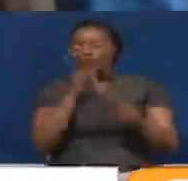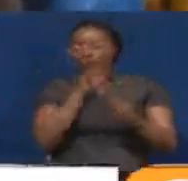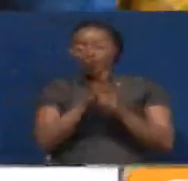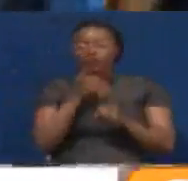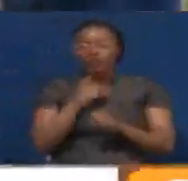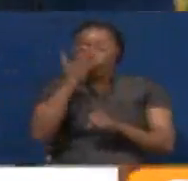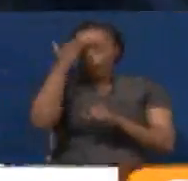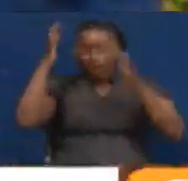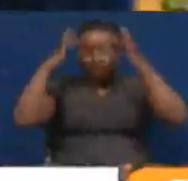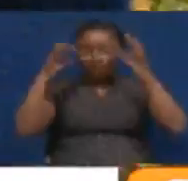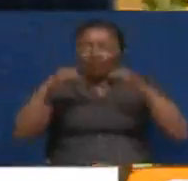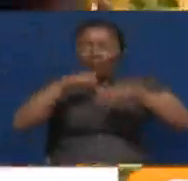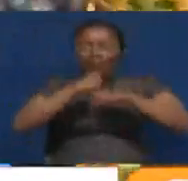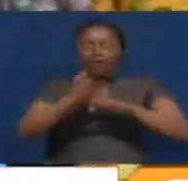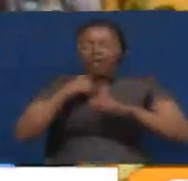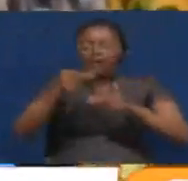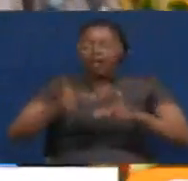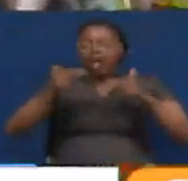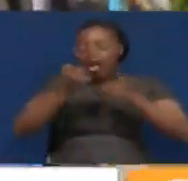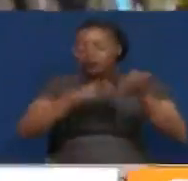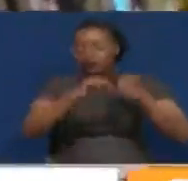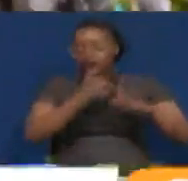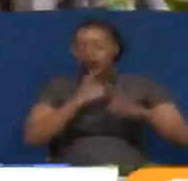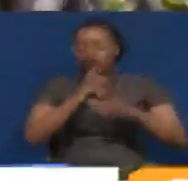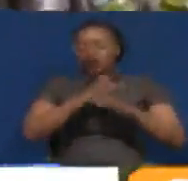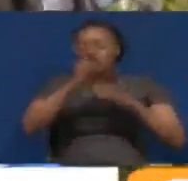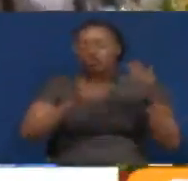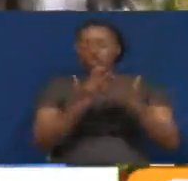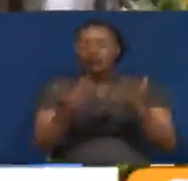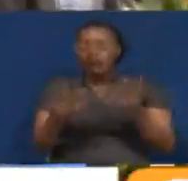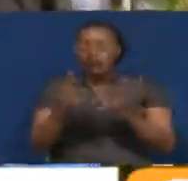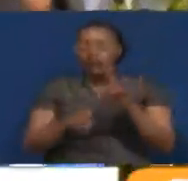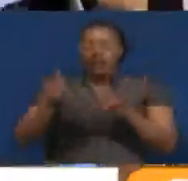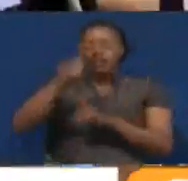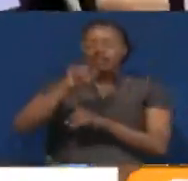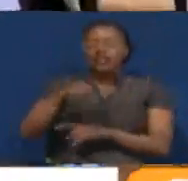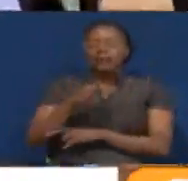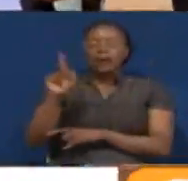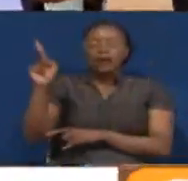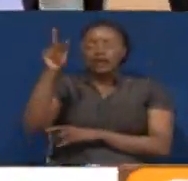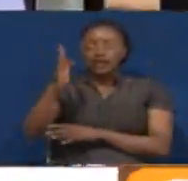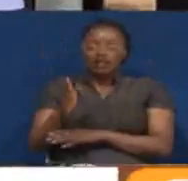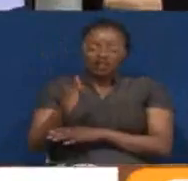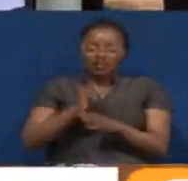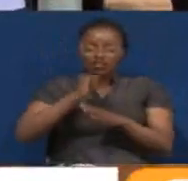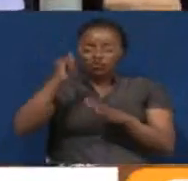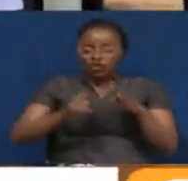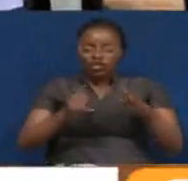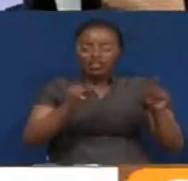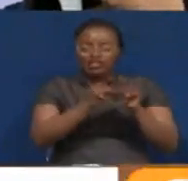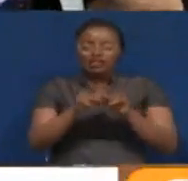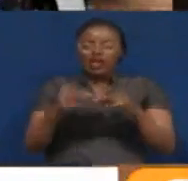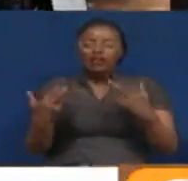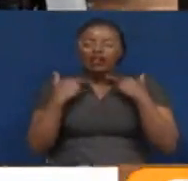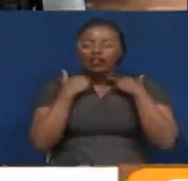promising, as the move will lead to a higher uptake of insurance products through increased demand. Kenya's insurance penetration is still